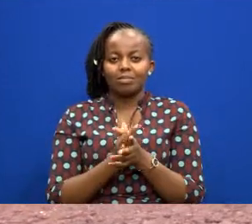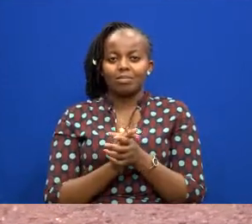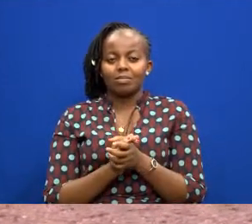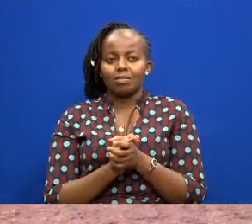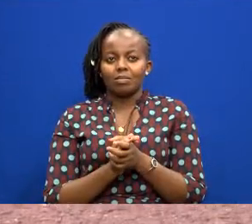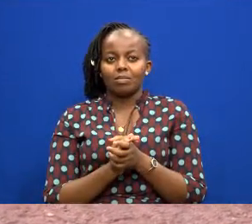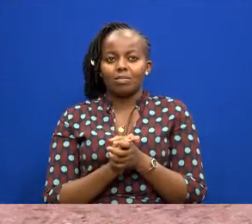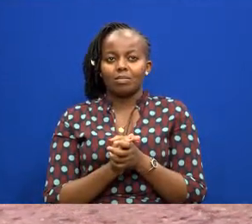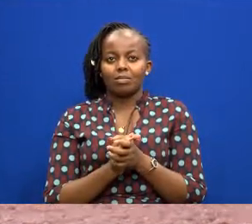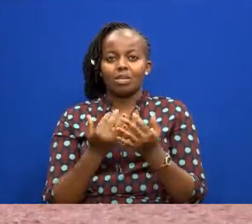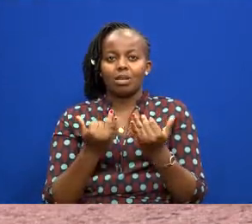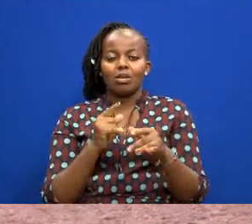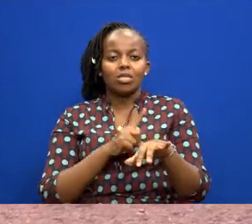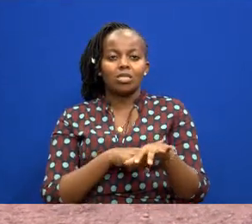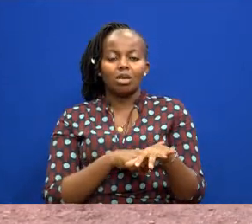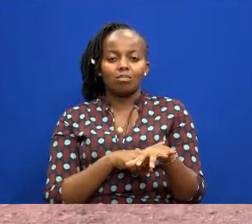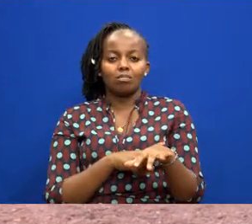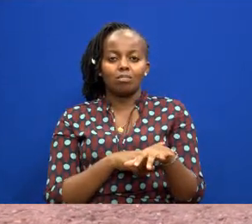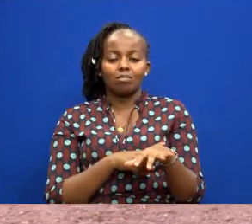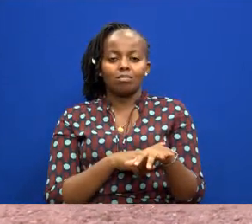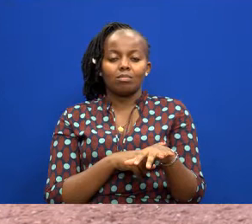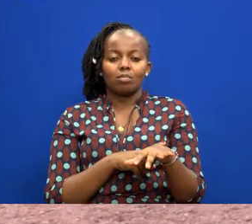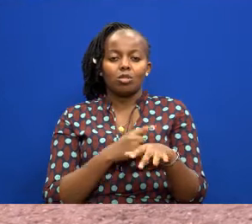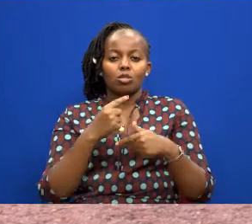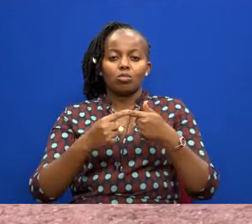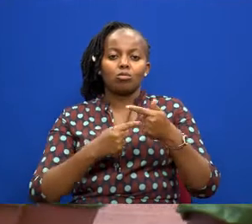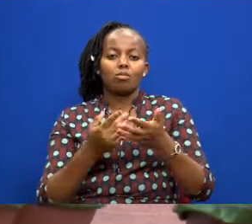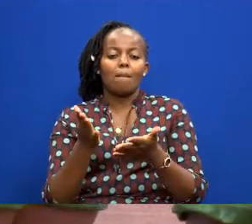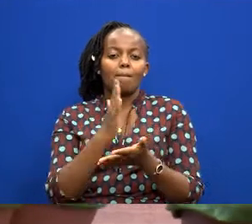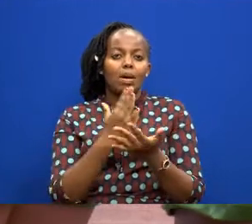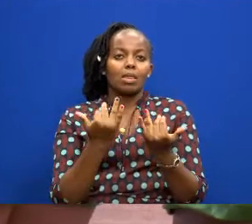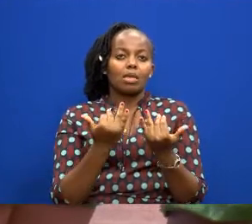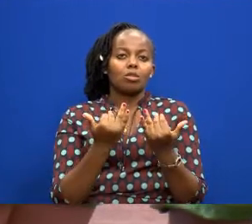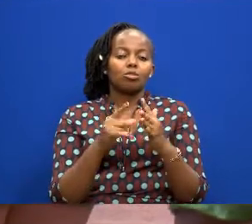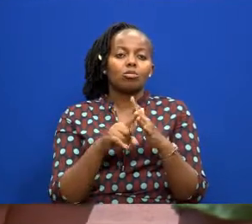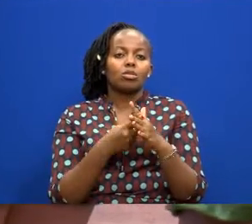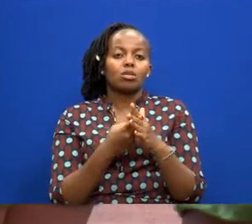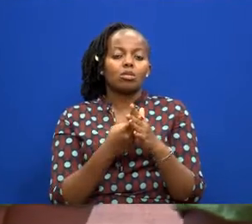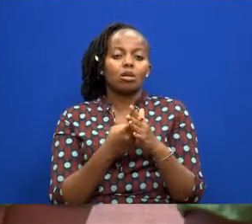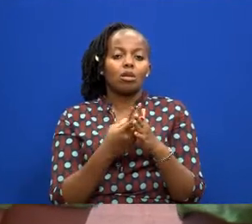Now on your way back, you have to stand again with Y.